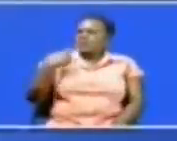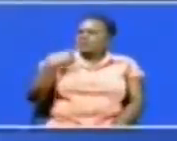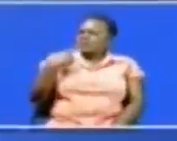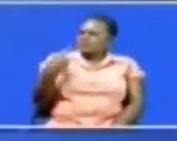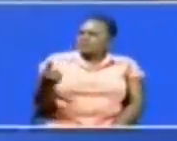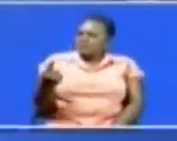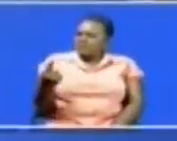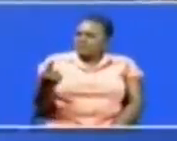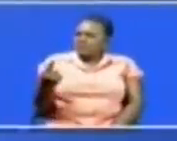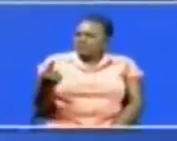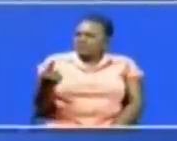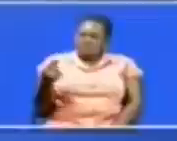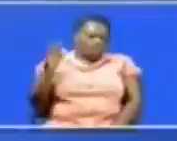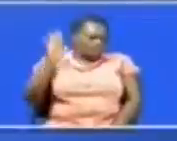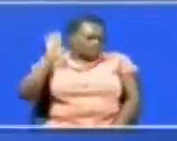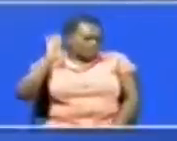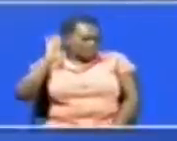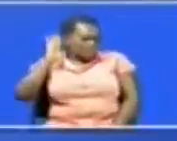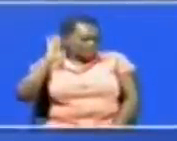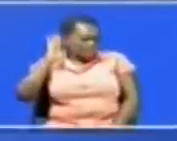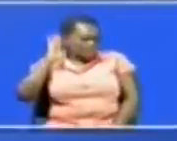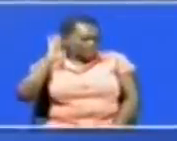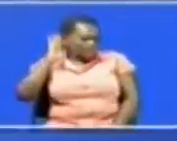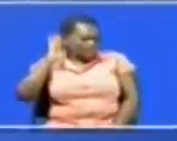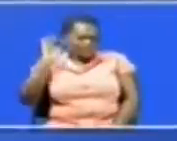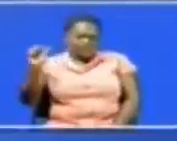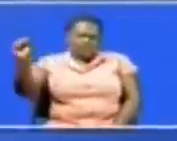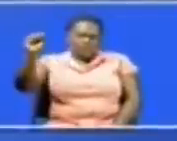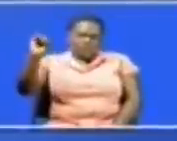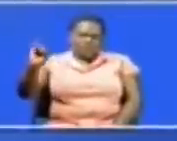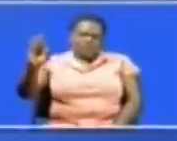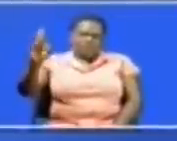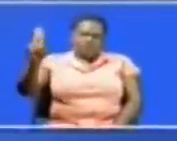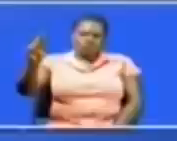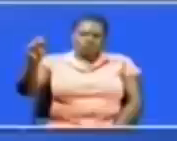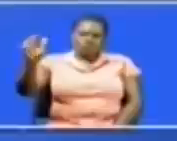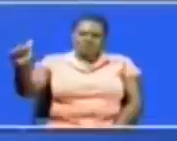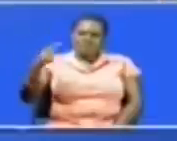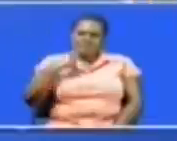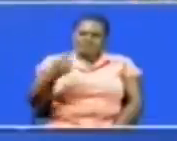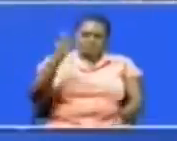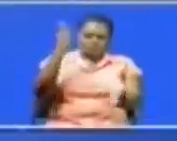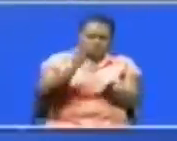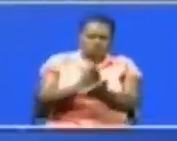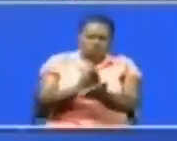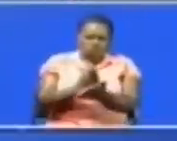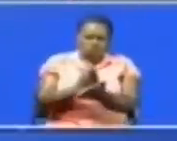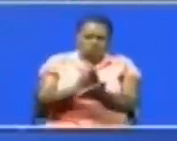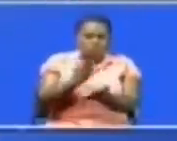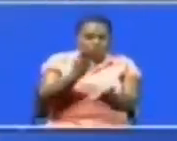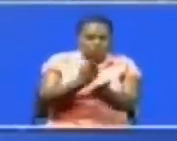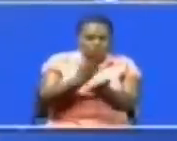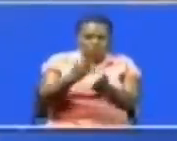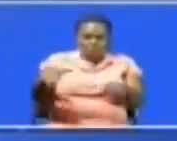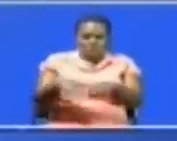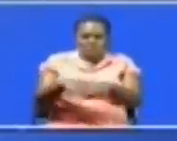that listening to what Sifuna has said, that in fact, although members